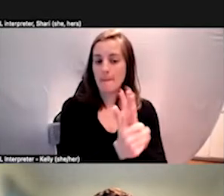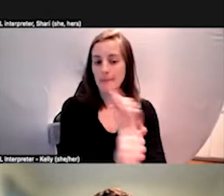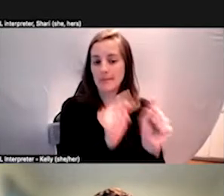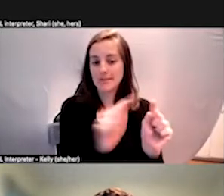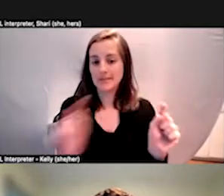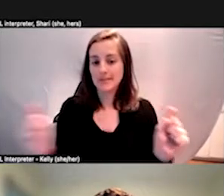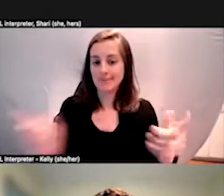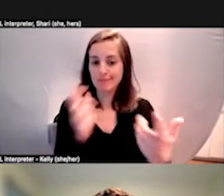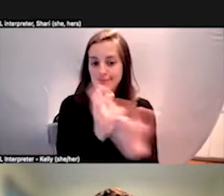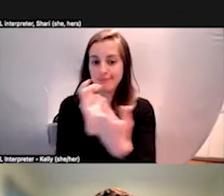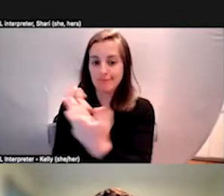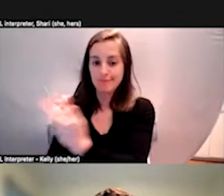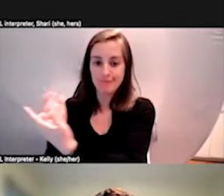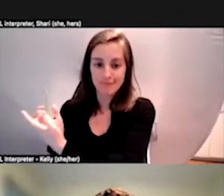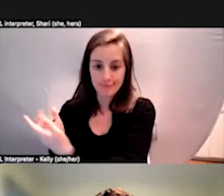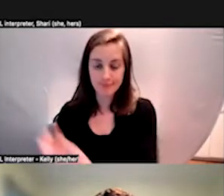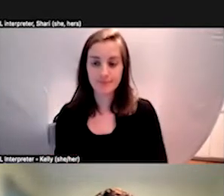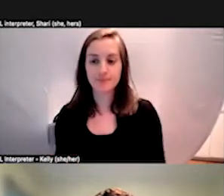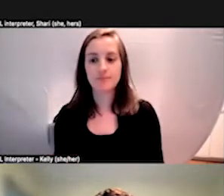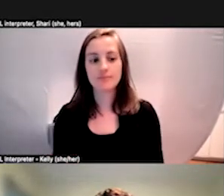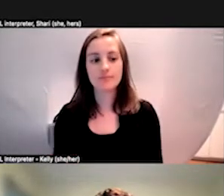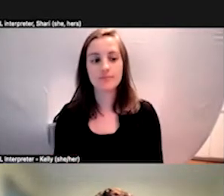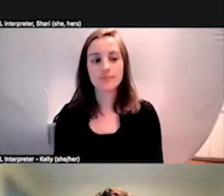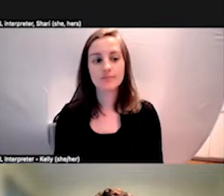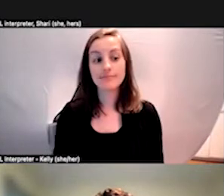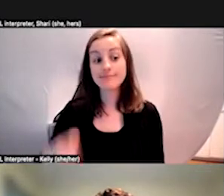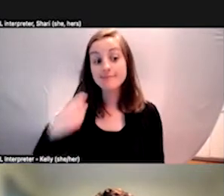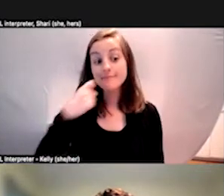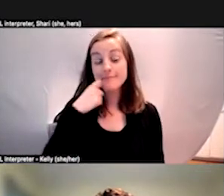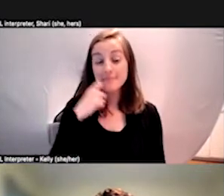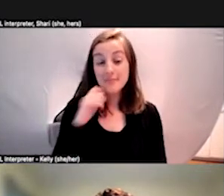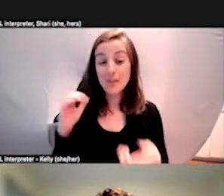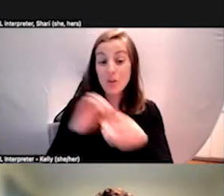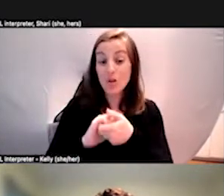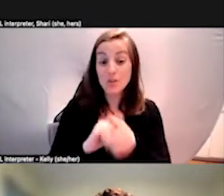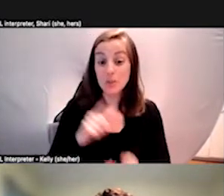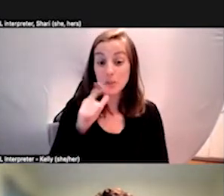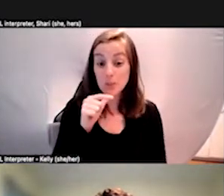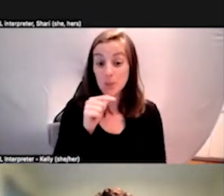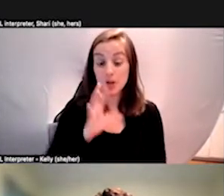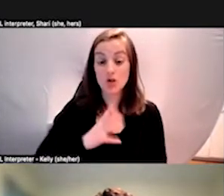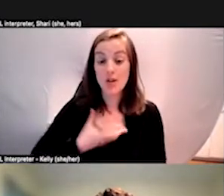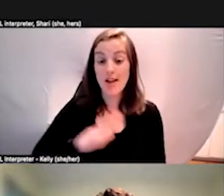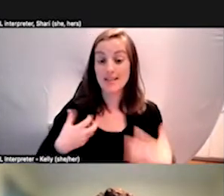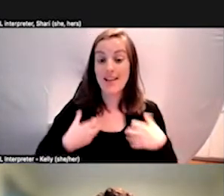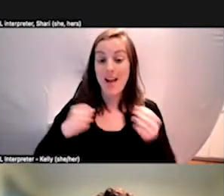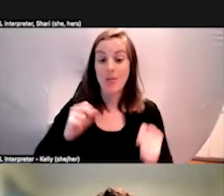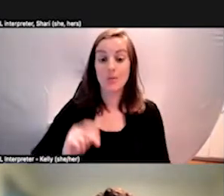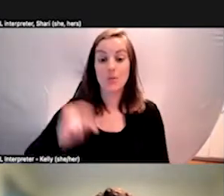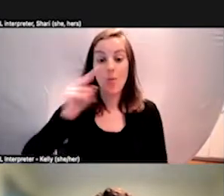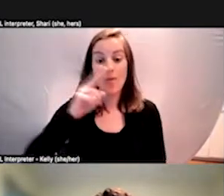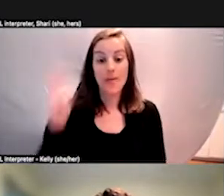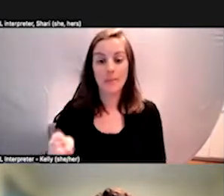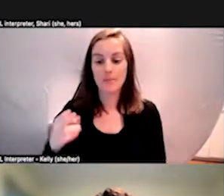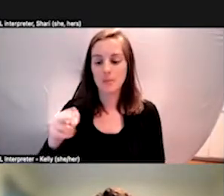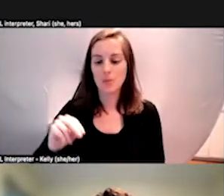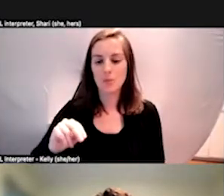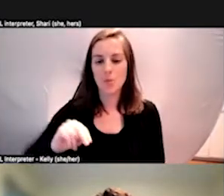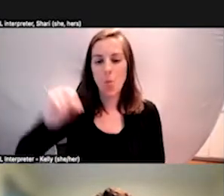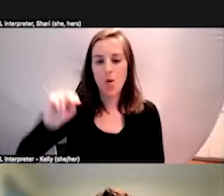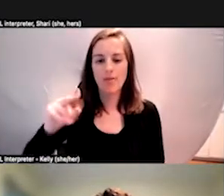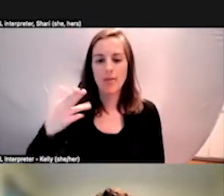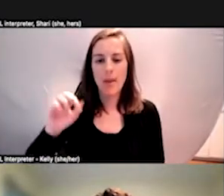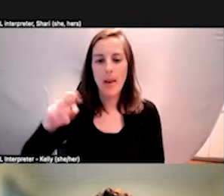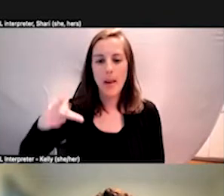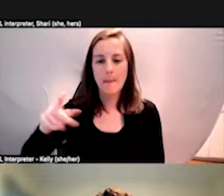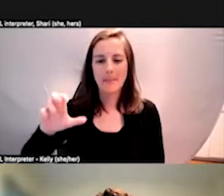A more recent partnership that we have is with Trans Health Northampton. So this is for folks outside of the greater Boston area, because we